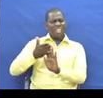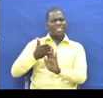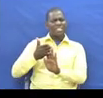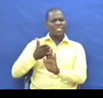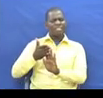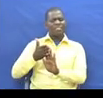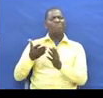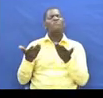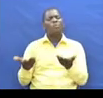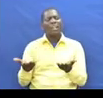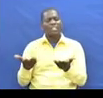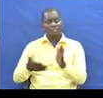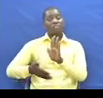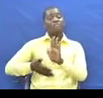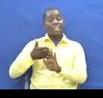first